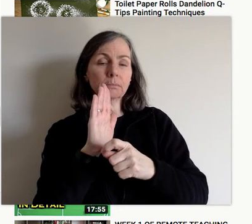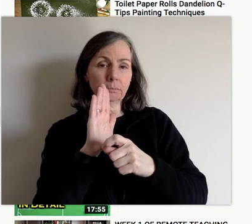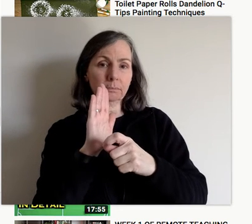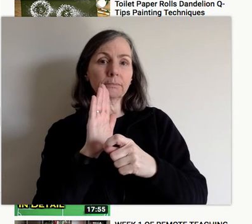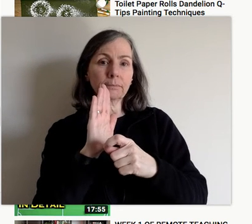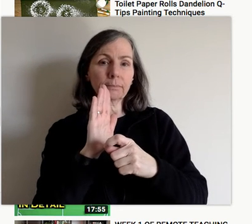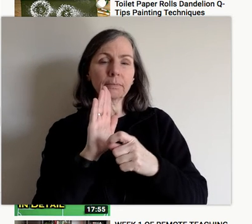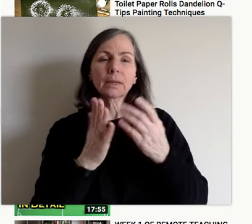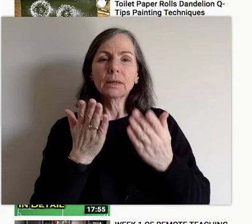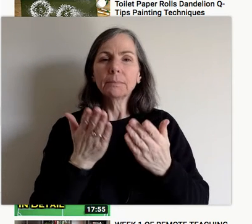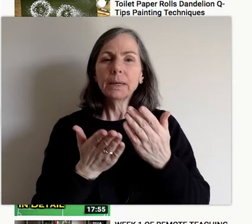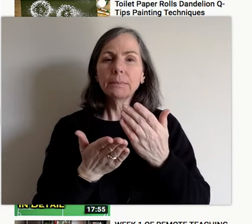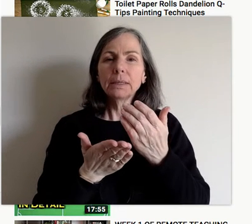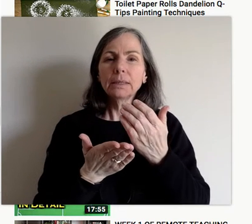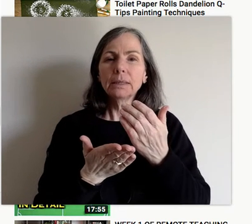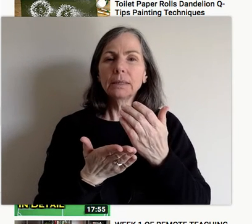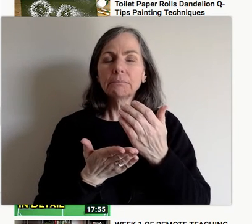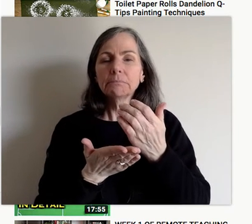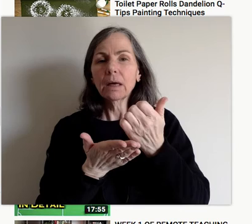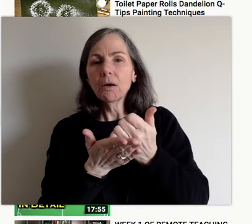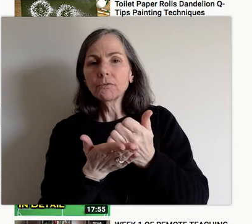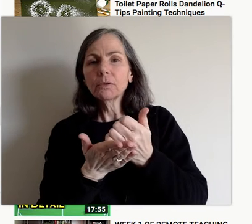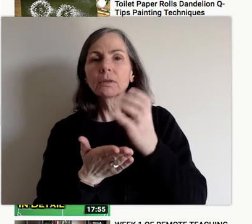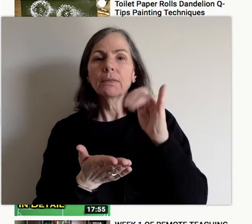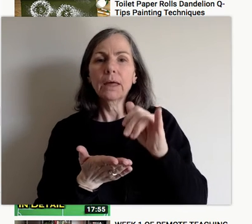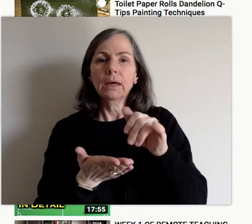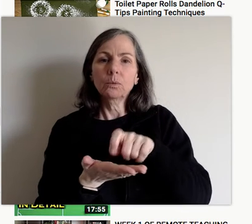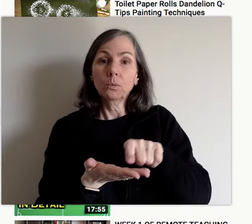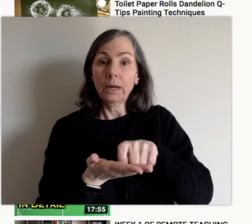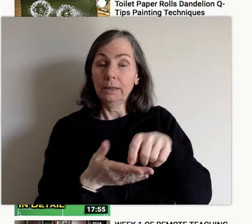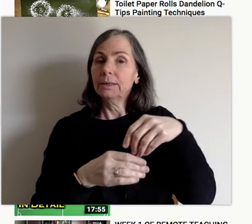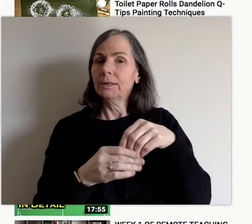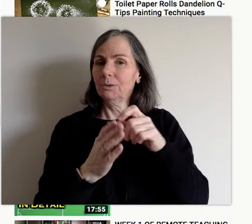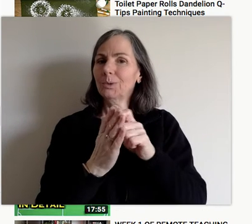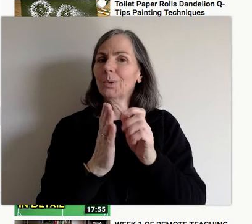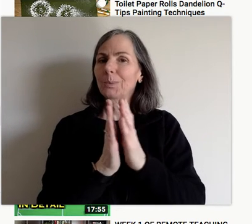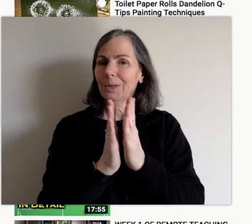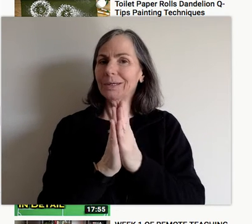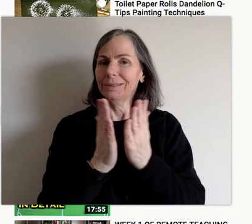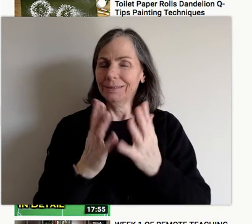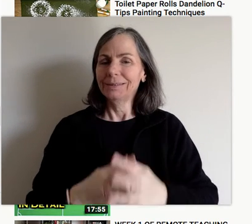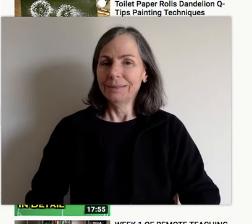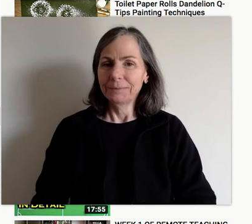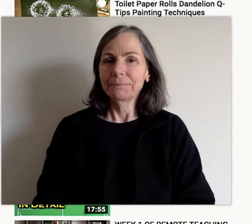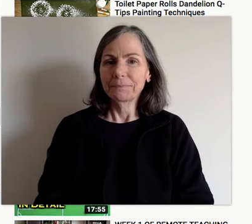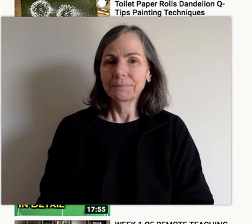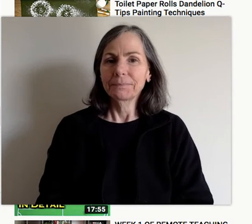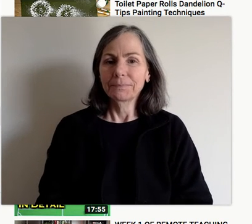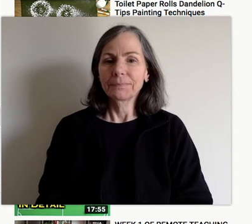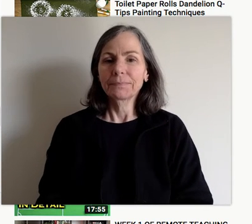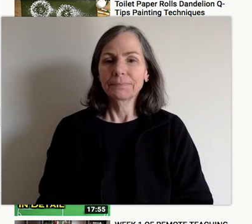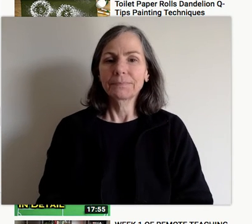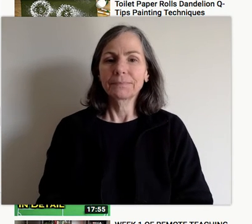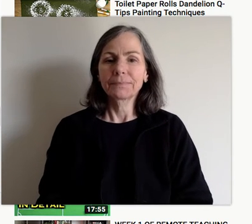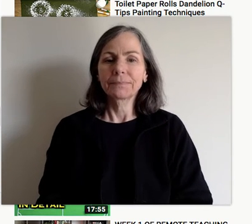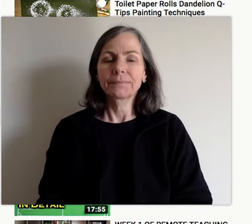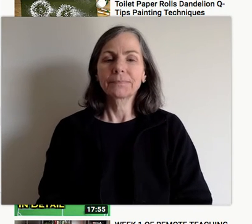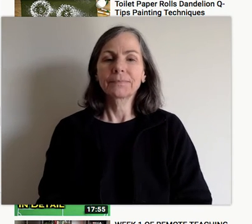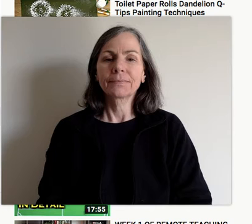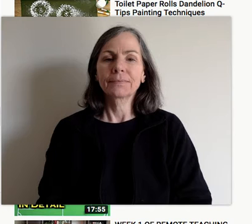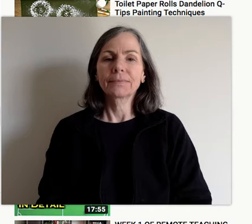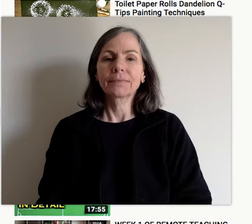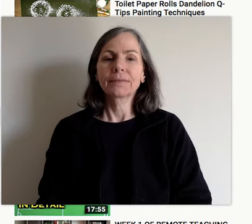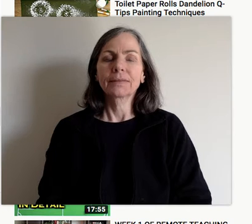It might be helpful if you write this down in your notebook. Otherwise, I'll take a picture of